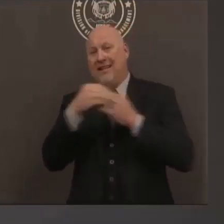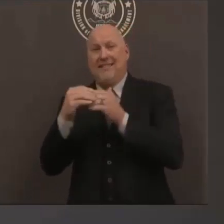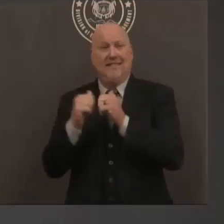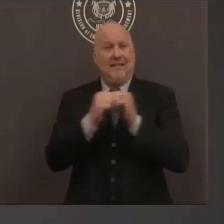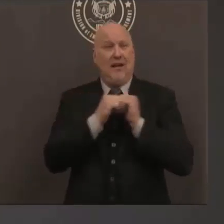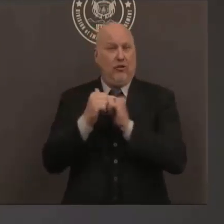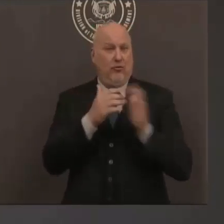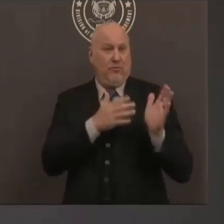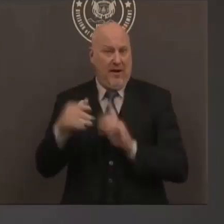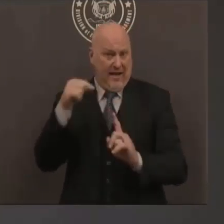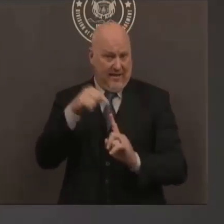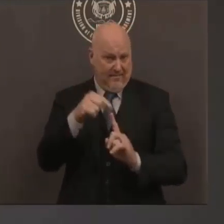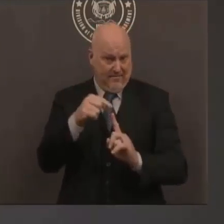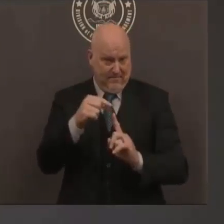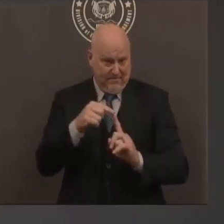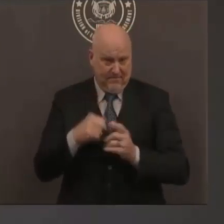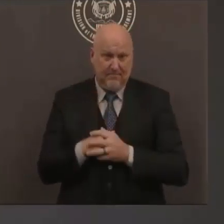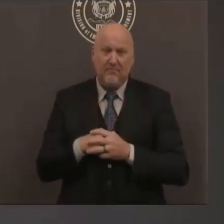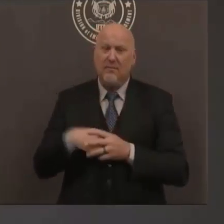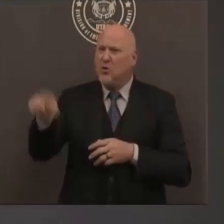and you can read through the entire